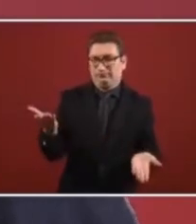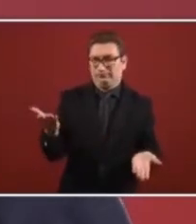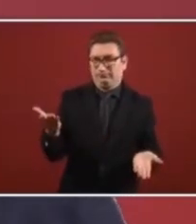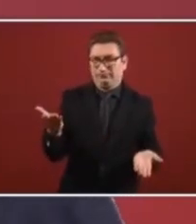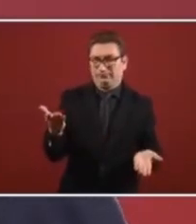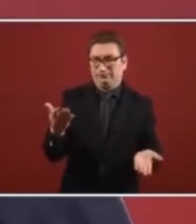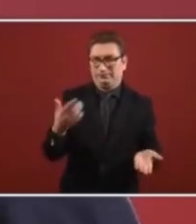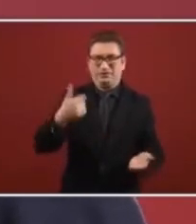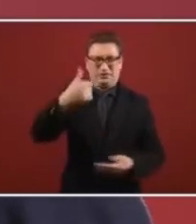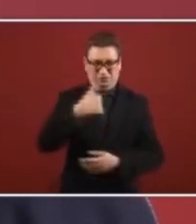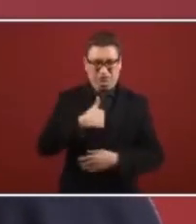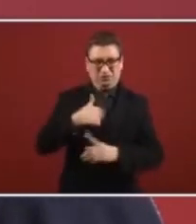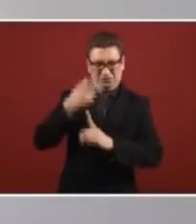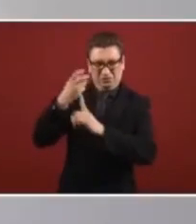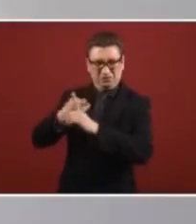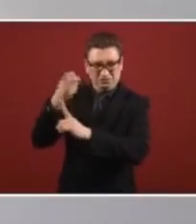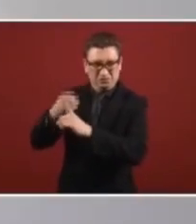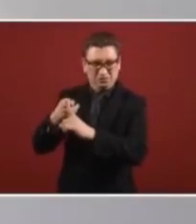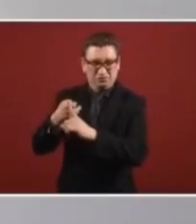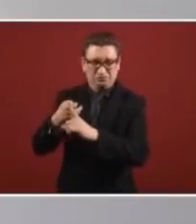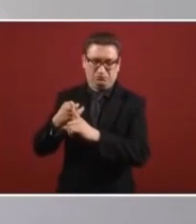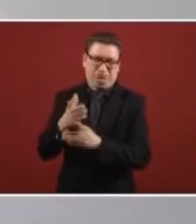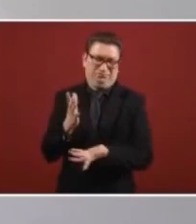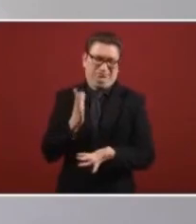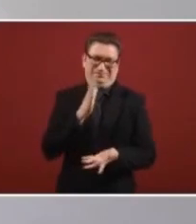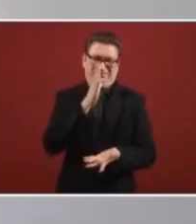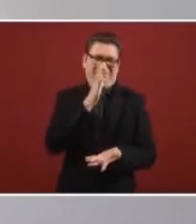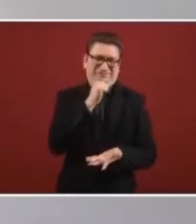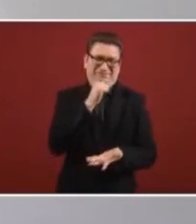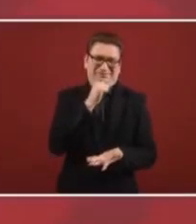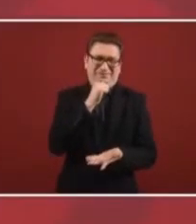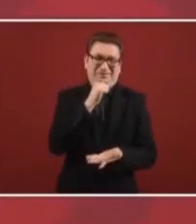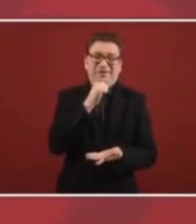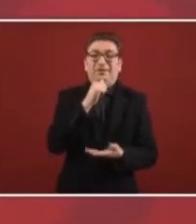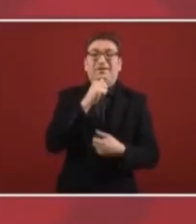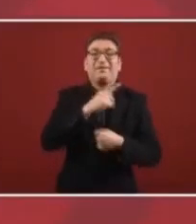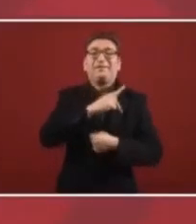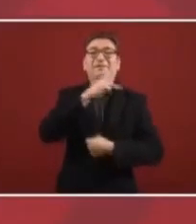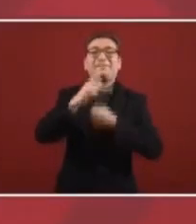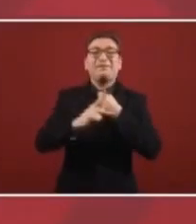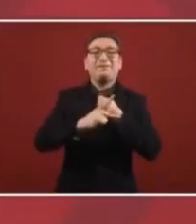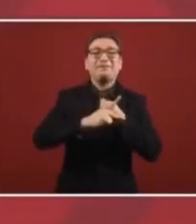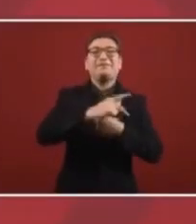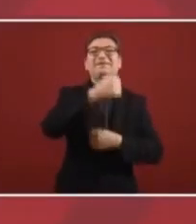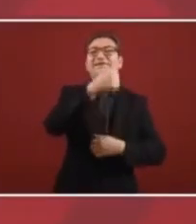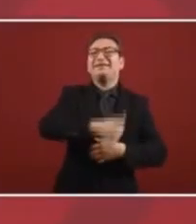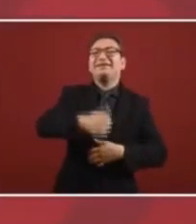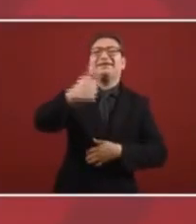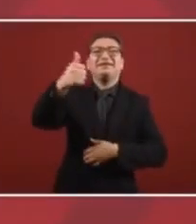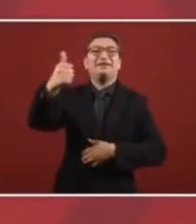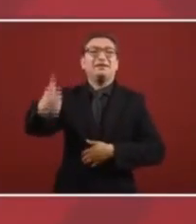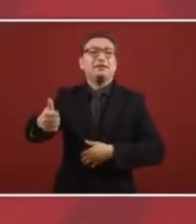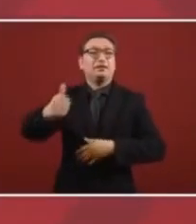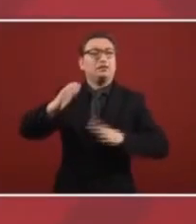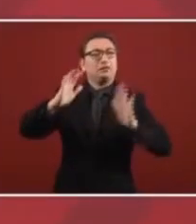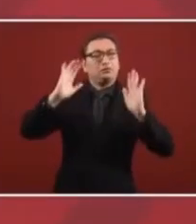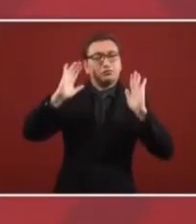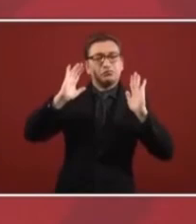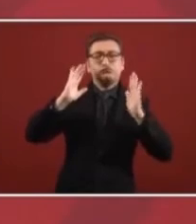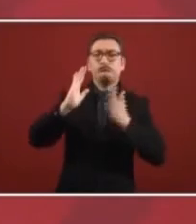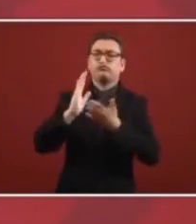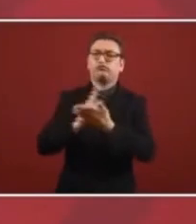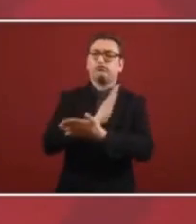No es eso. No, it's not that. Cada país Every country tiene